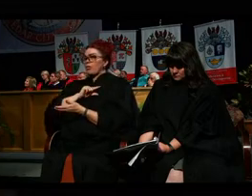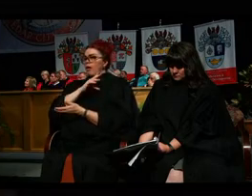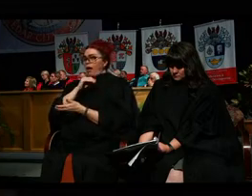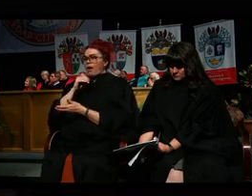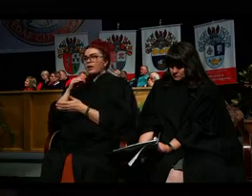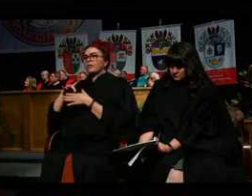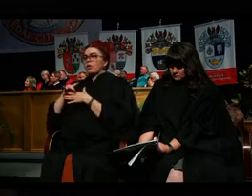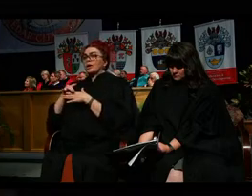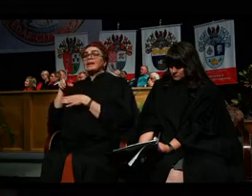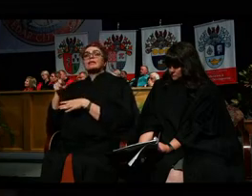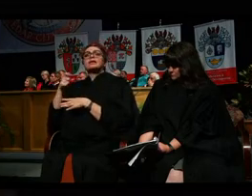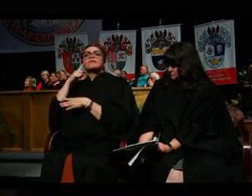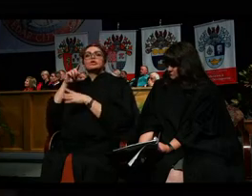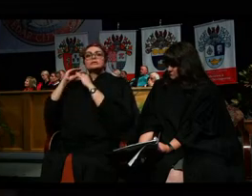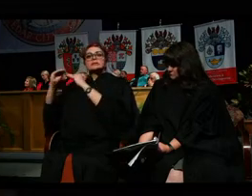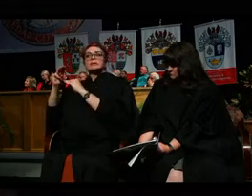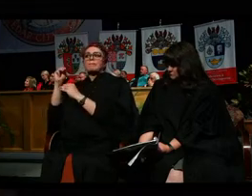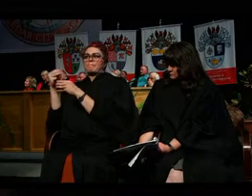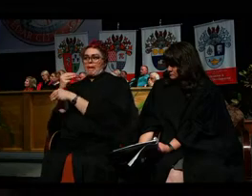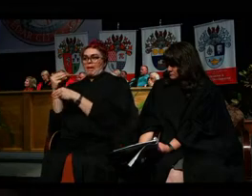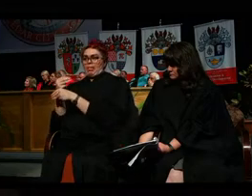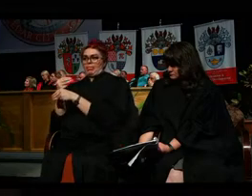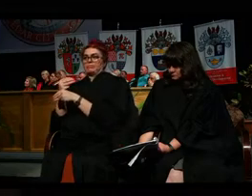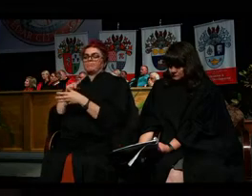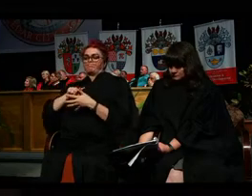teach mathematics in our schools.